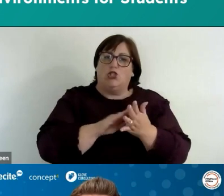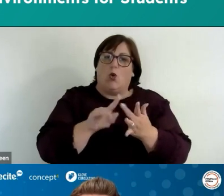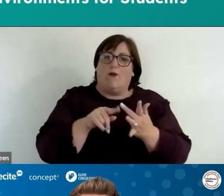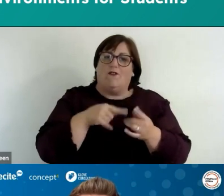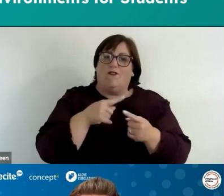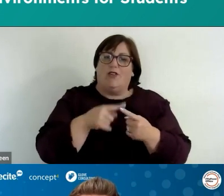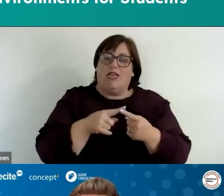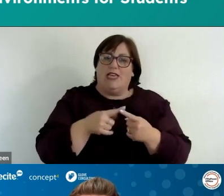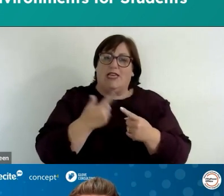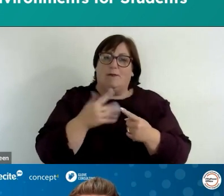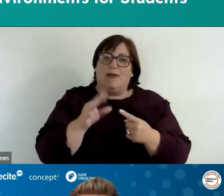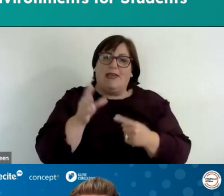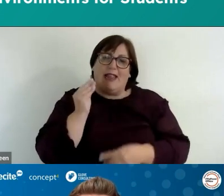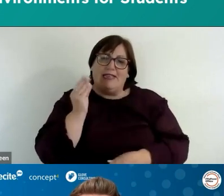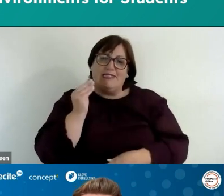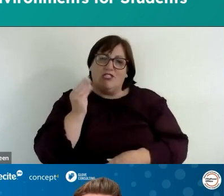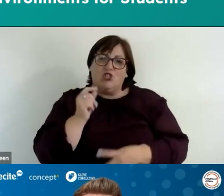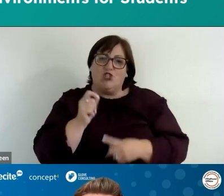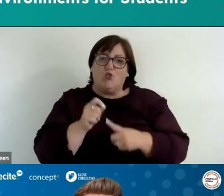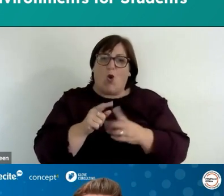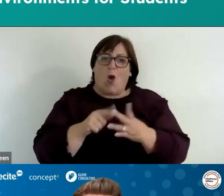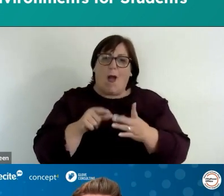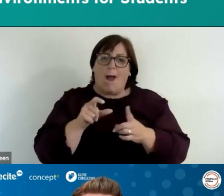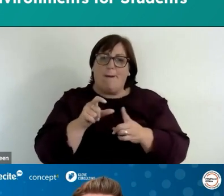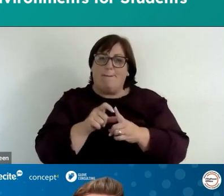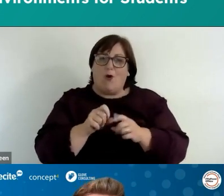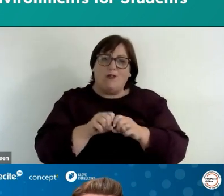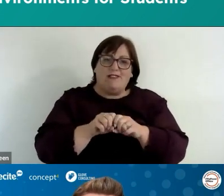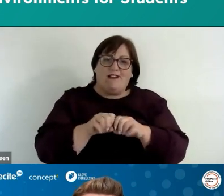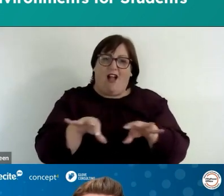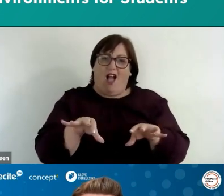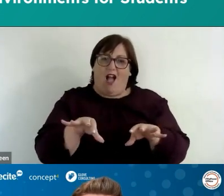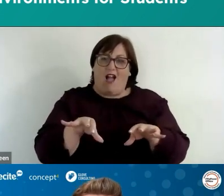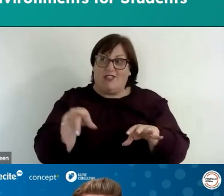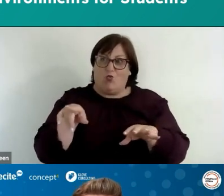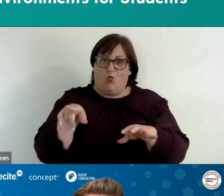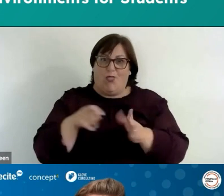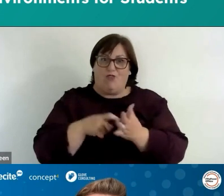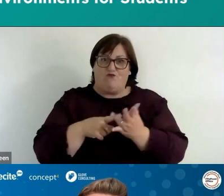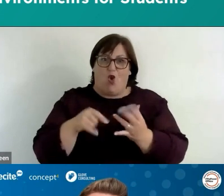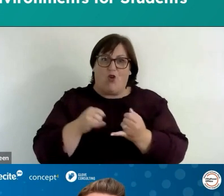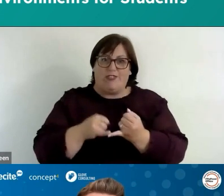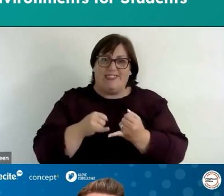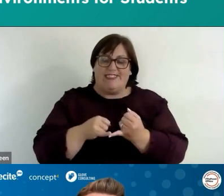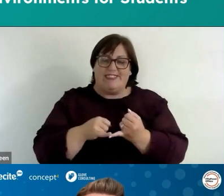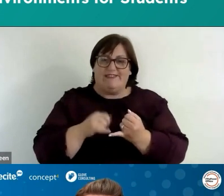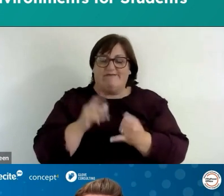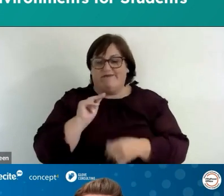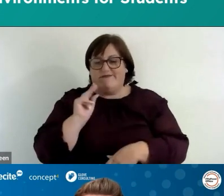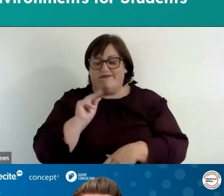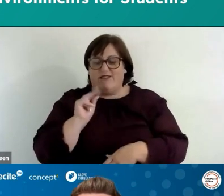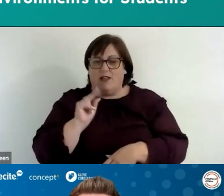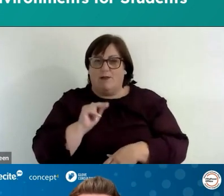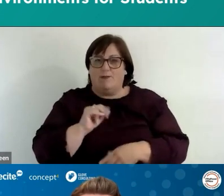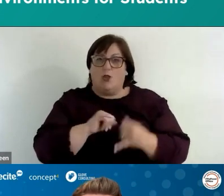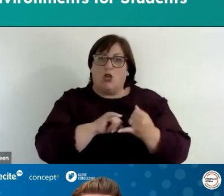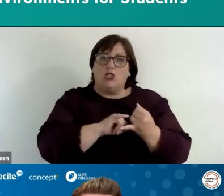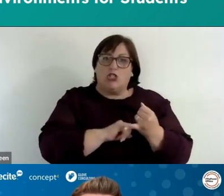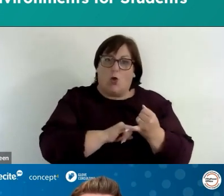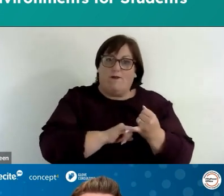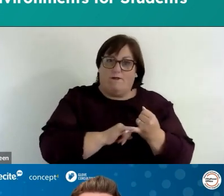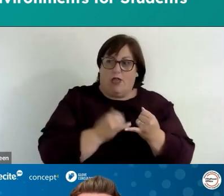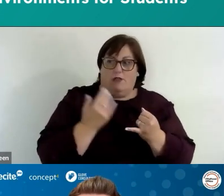on, and ultimately she had just started university, and the amount of text and information she